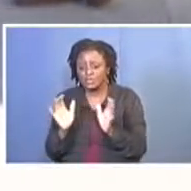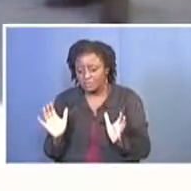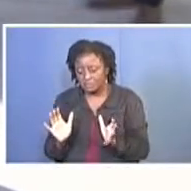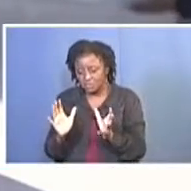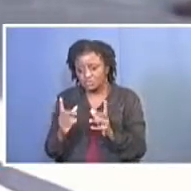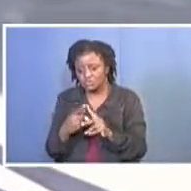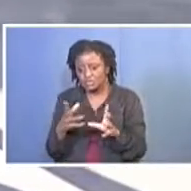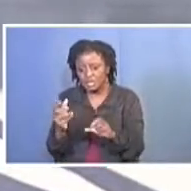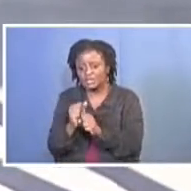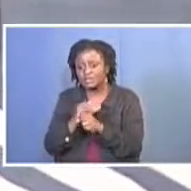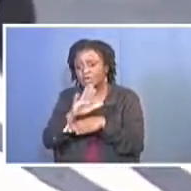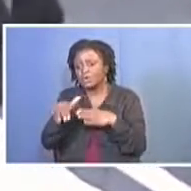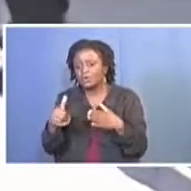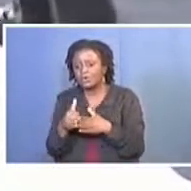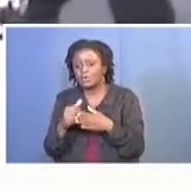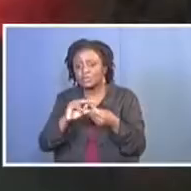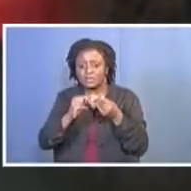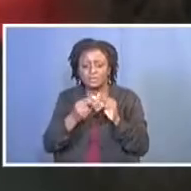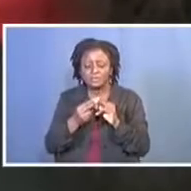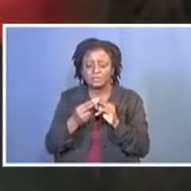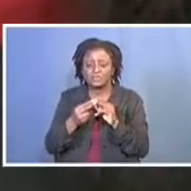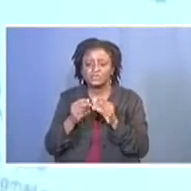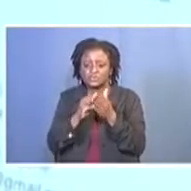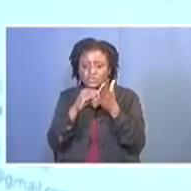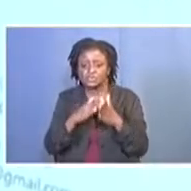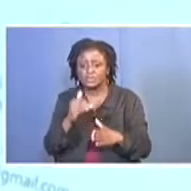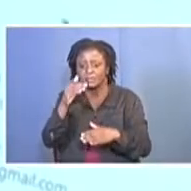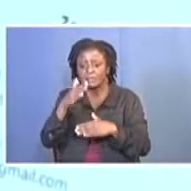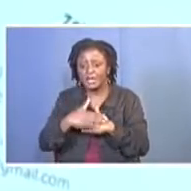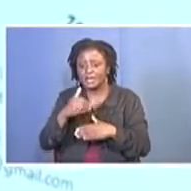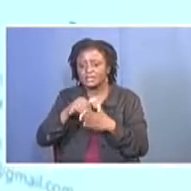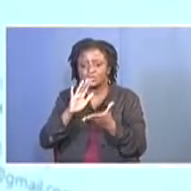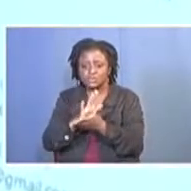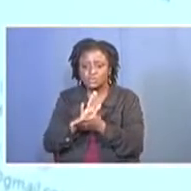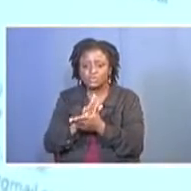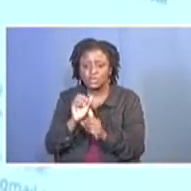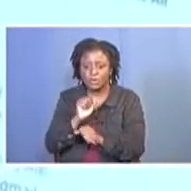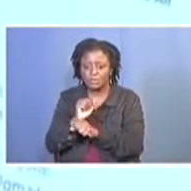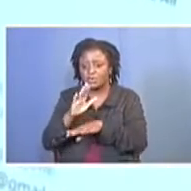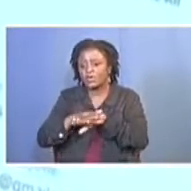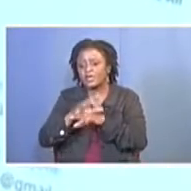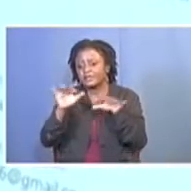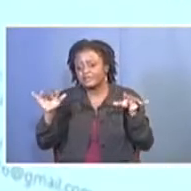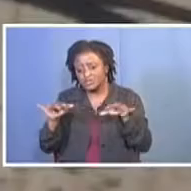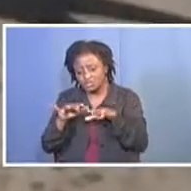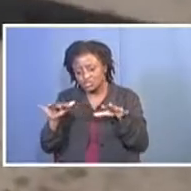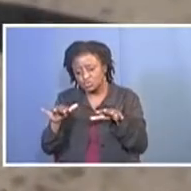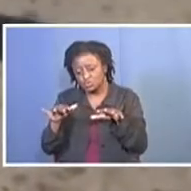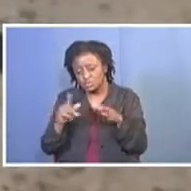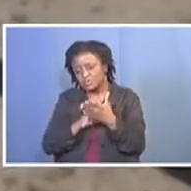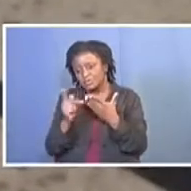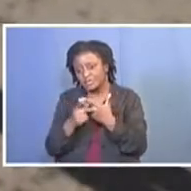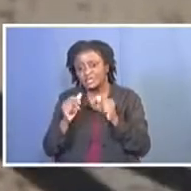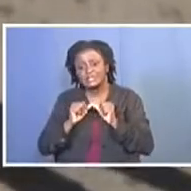the full complement of students back in school and operating on the virtual platform continued this Tuesday as the Minister of Education, the